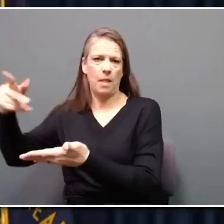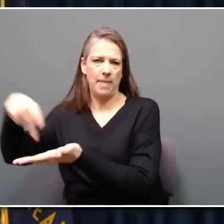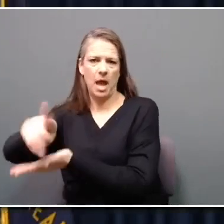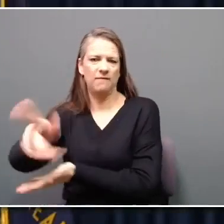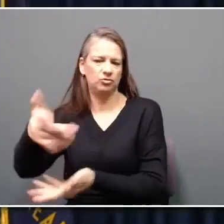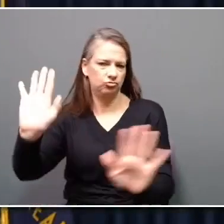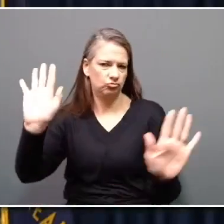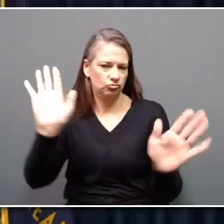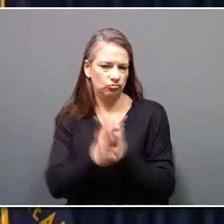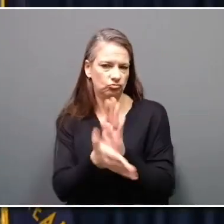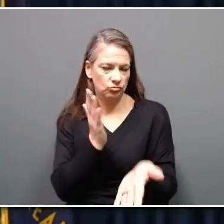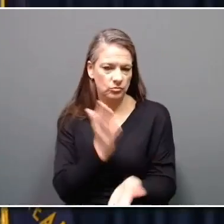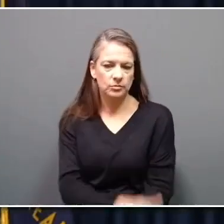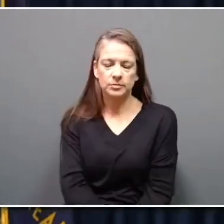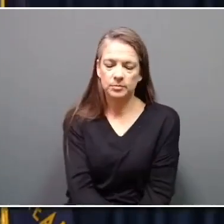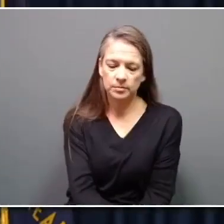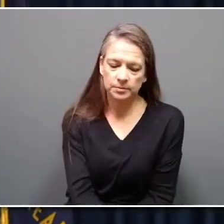Tom Latek.